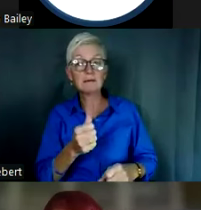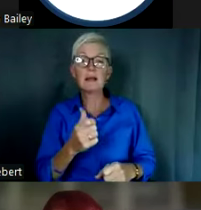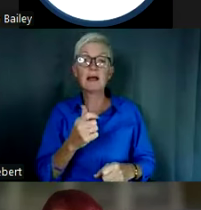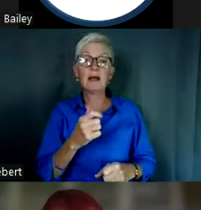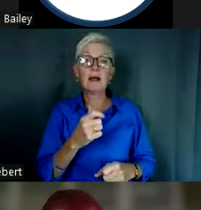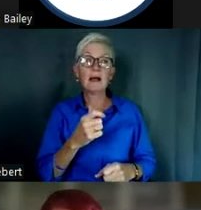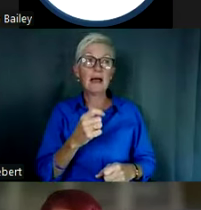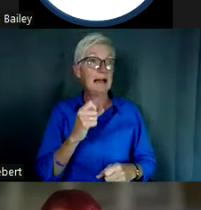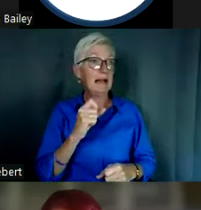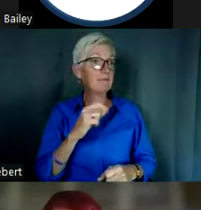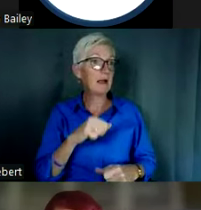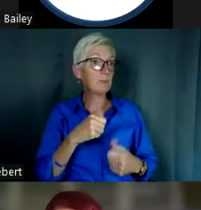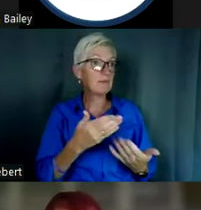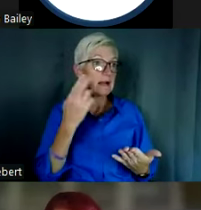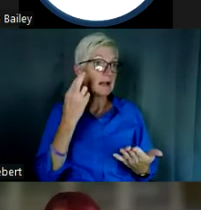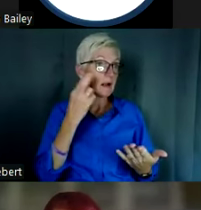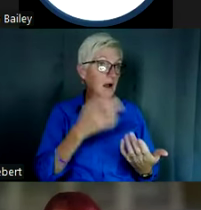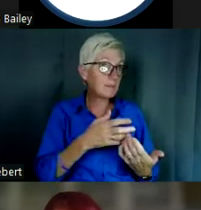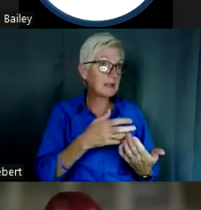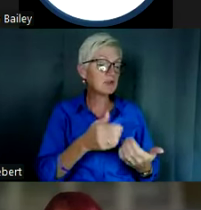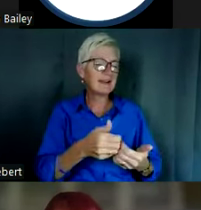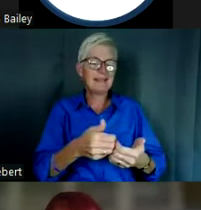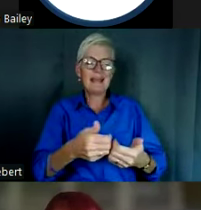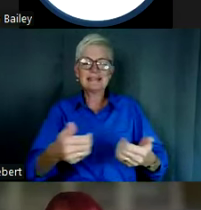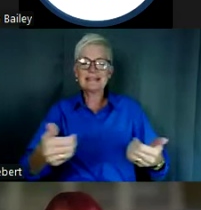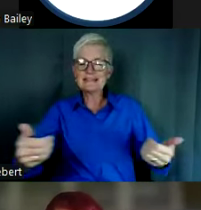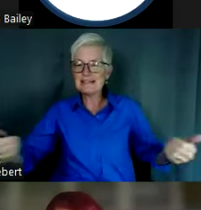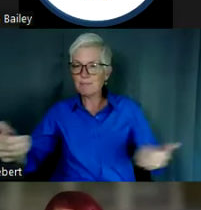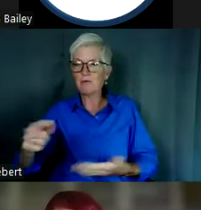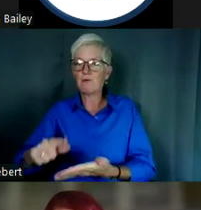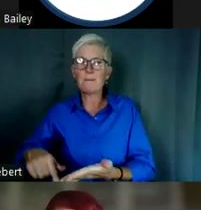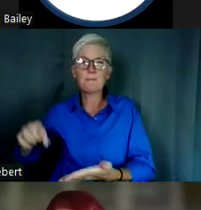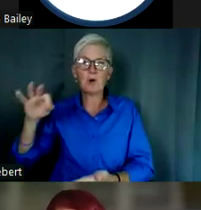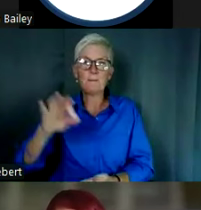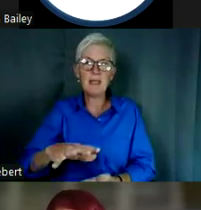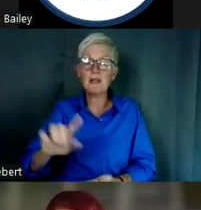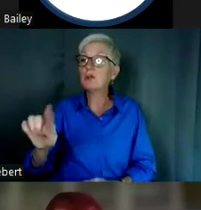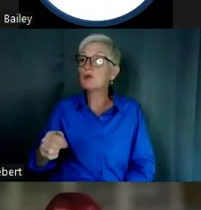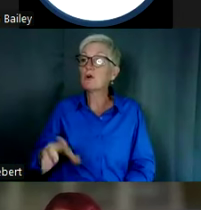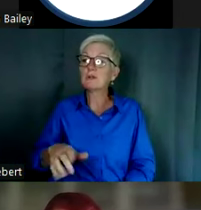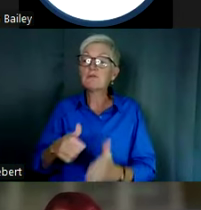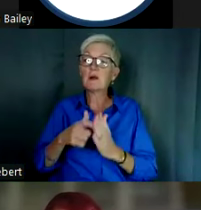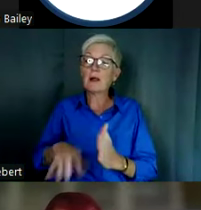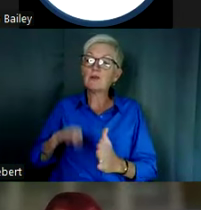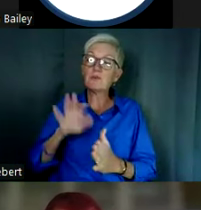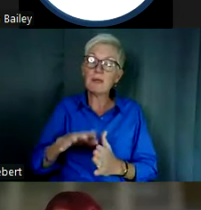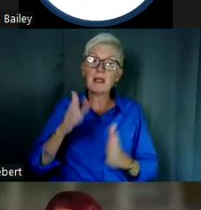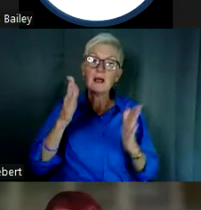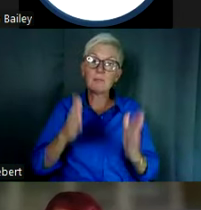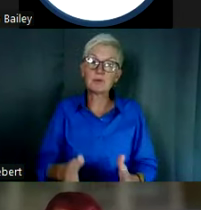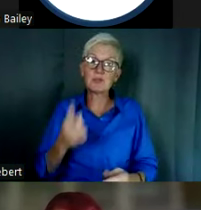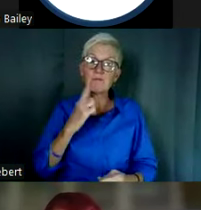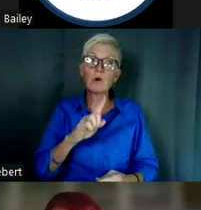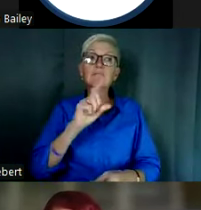I'm providing an accommodation is separate from what I'm going to pay them. You are only required to pay someone for work that they actually